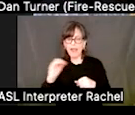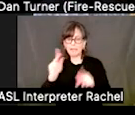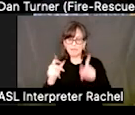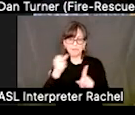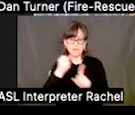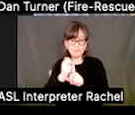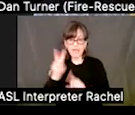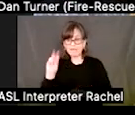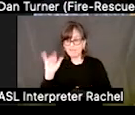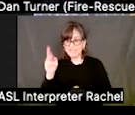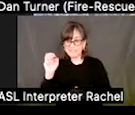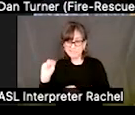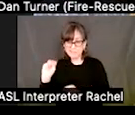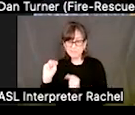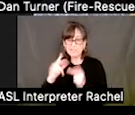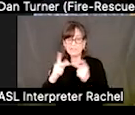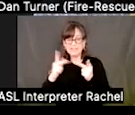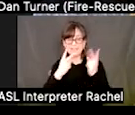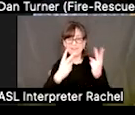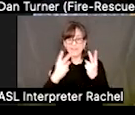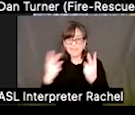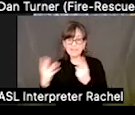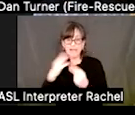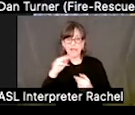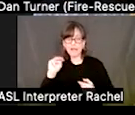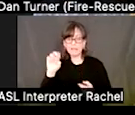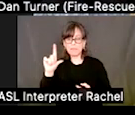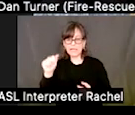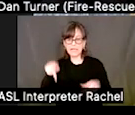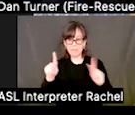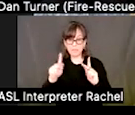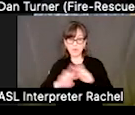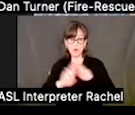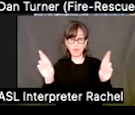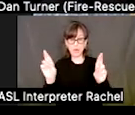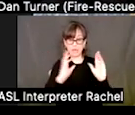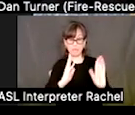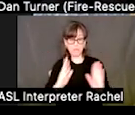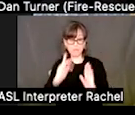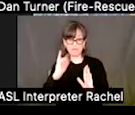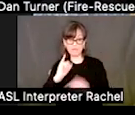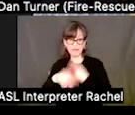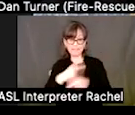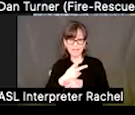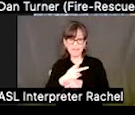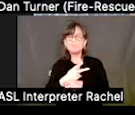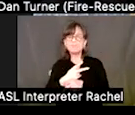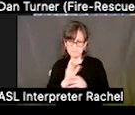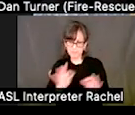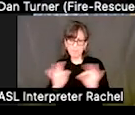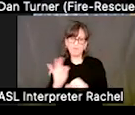site visits, and they want, obviously, media opportunities. So preparing and being ready for that type of operation is an important